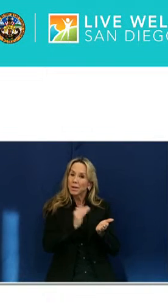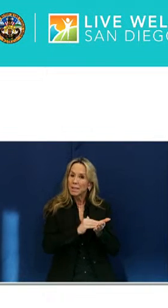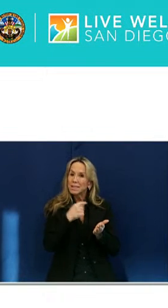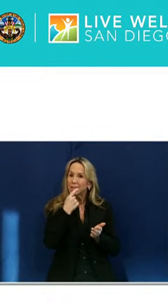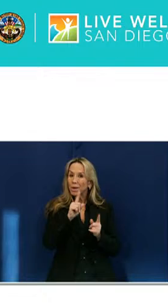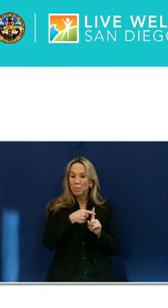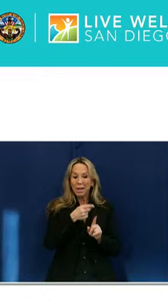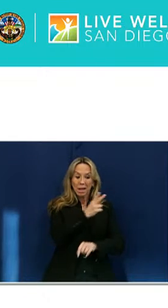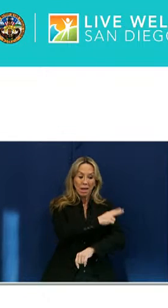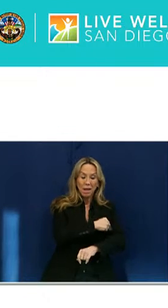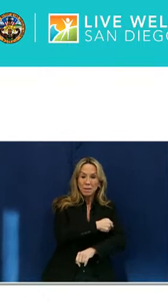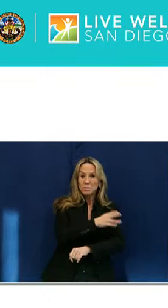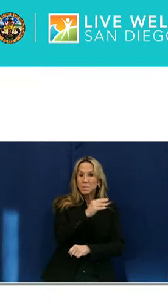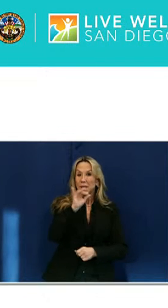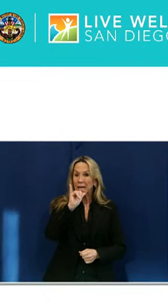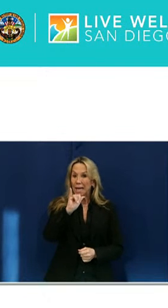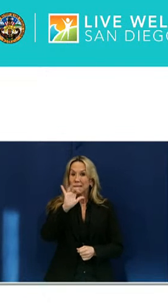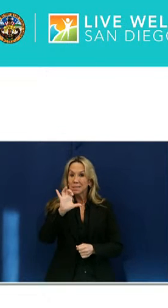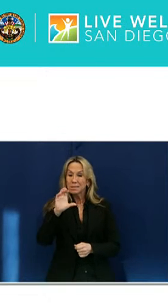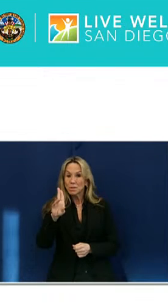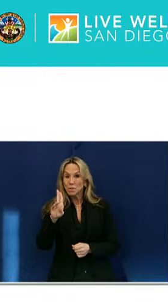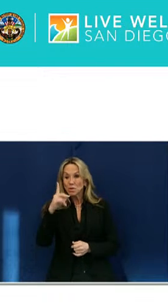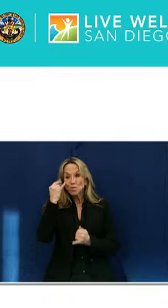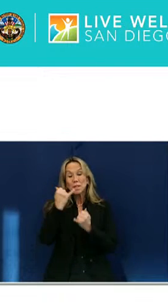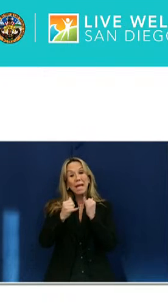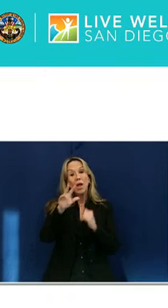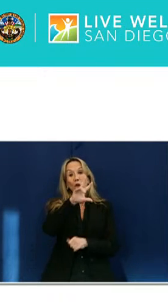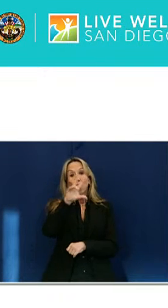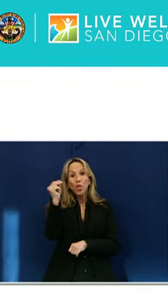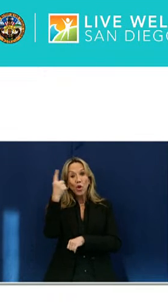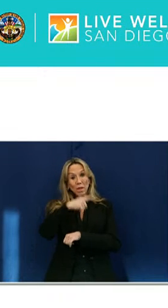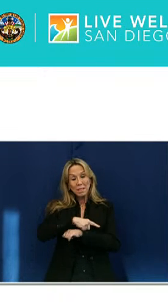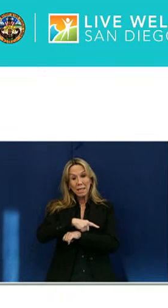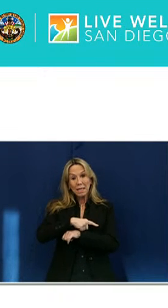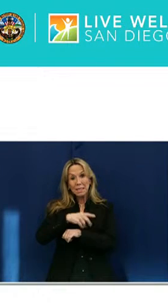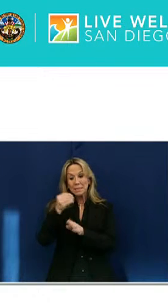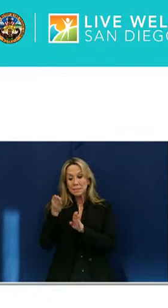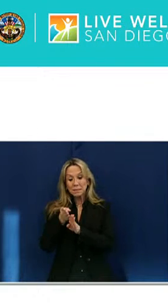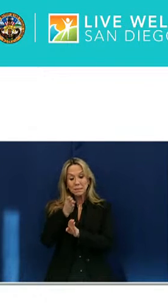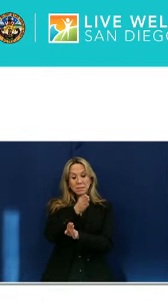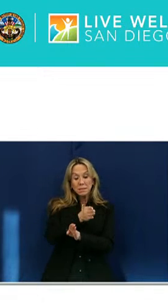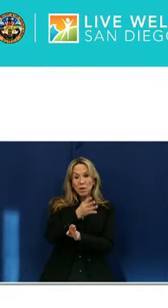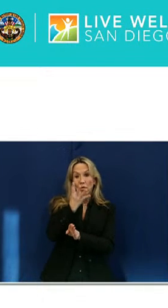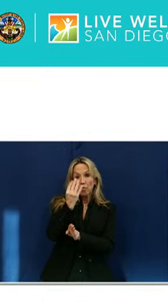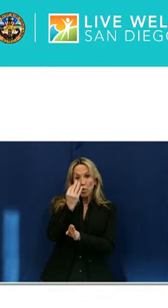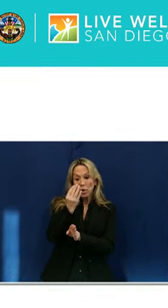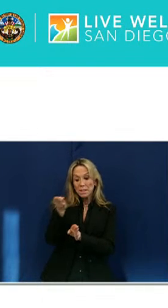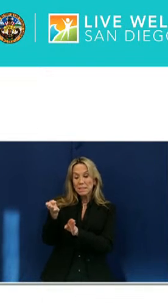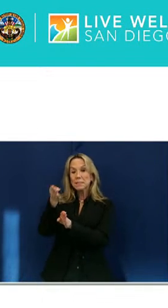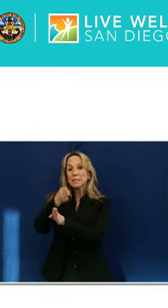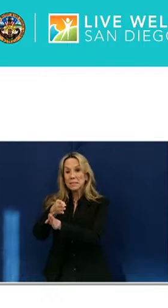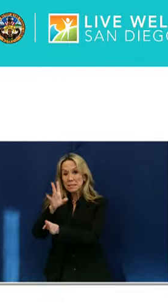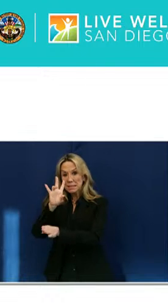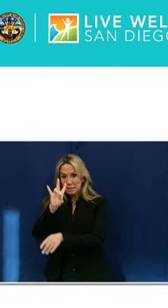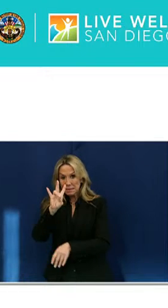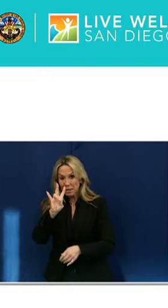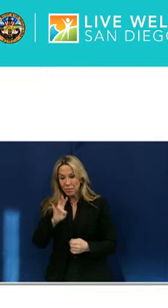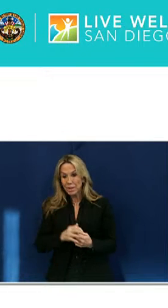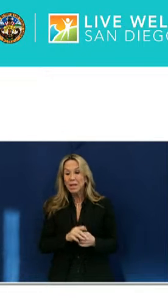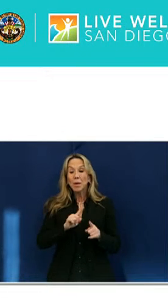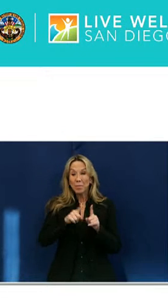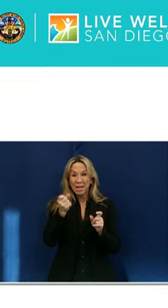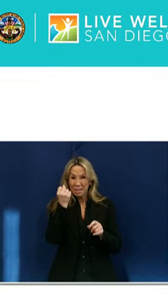and ICU status for the past 30 days and the past 14 and then the past 7. But this